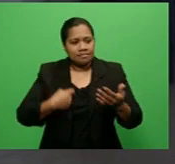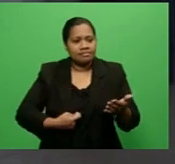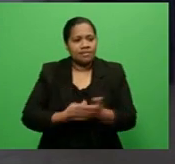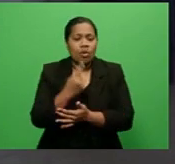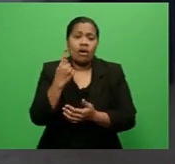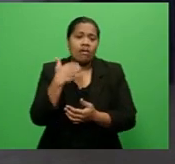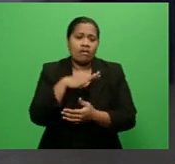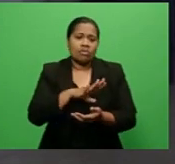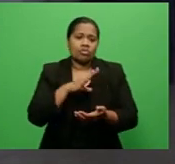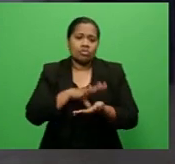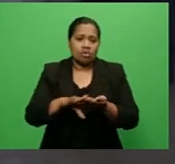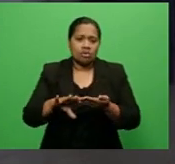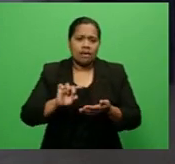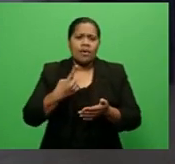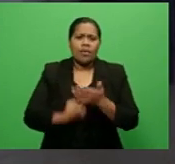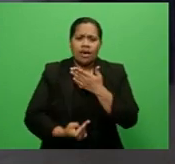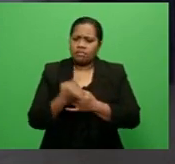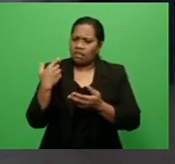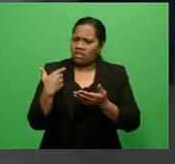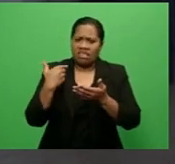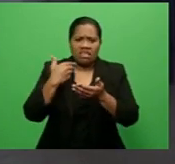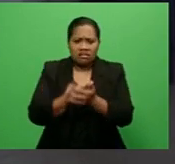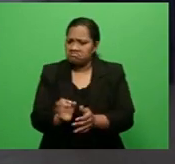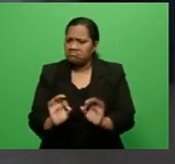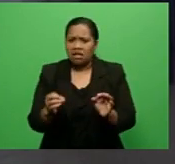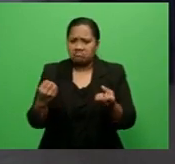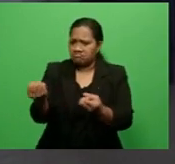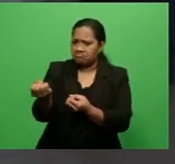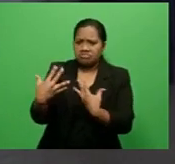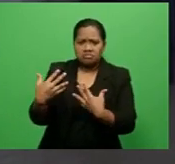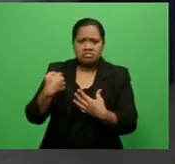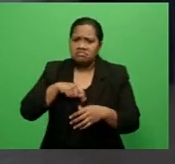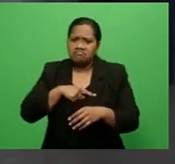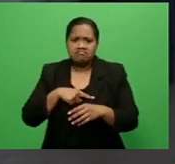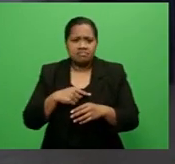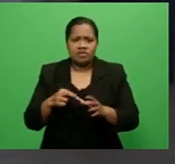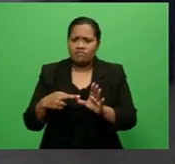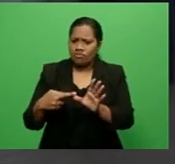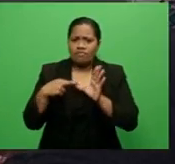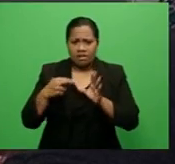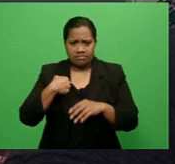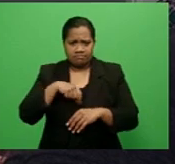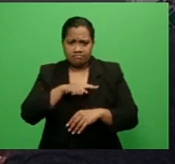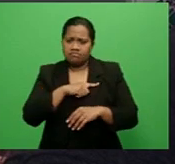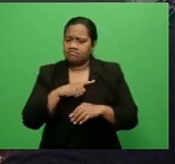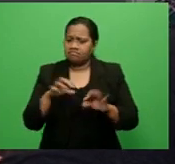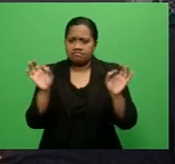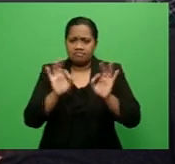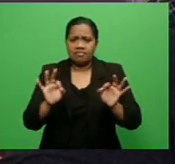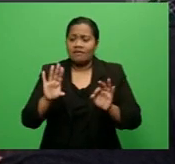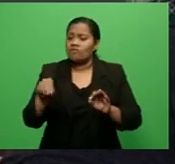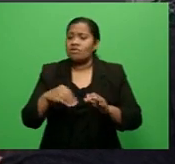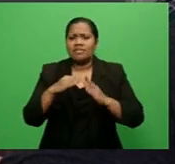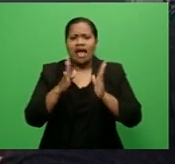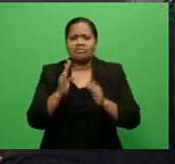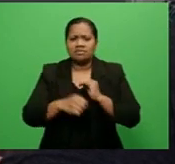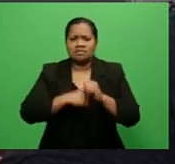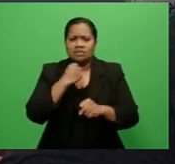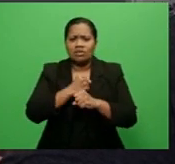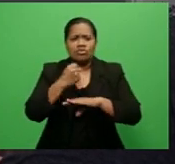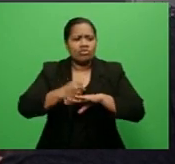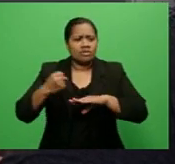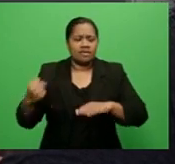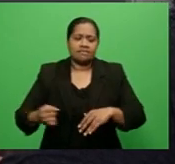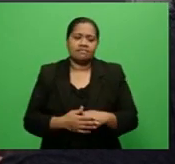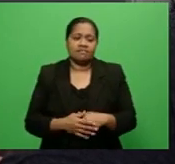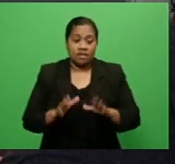$100. But since then, I have not received any reply from Housing Authority. The inquiry committee will submit its